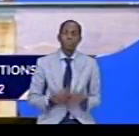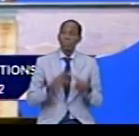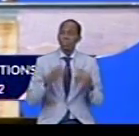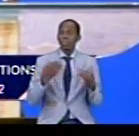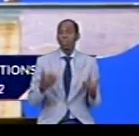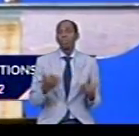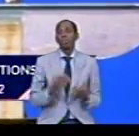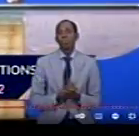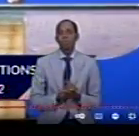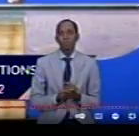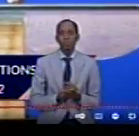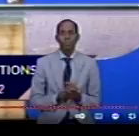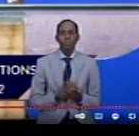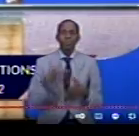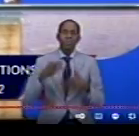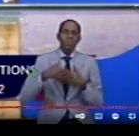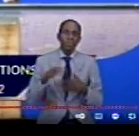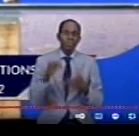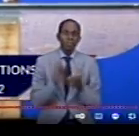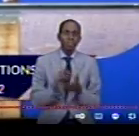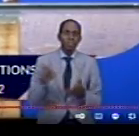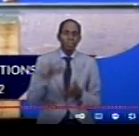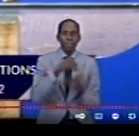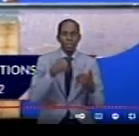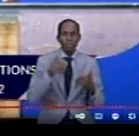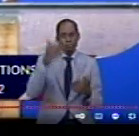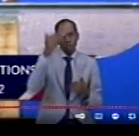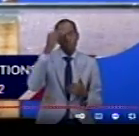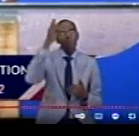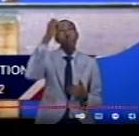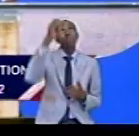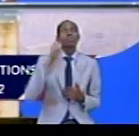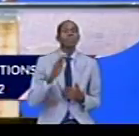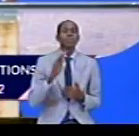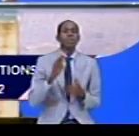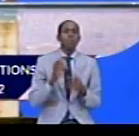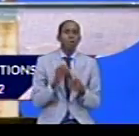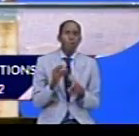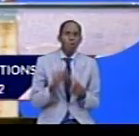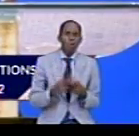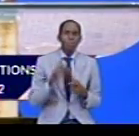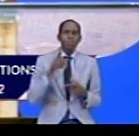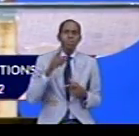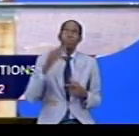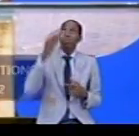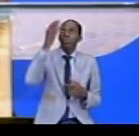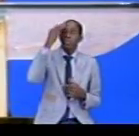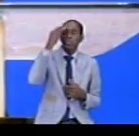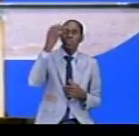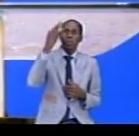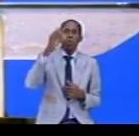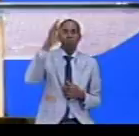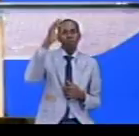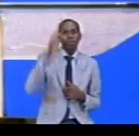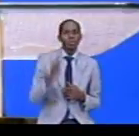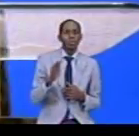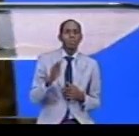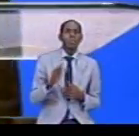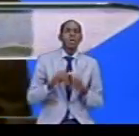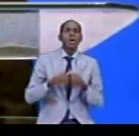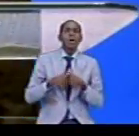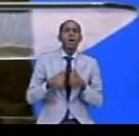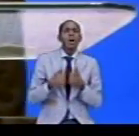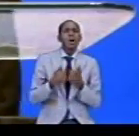now after that she have known God or other unknown of God how